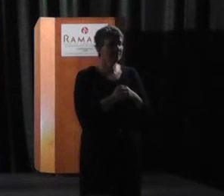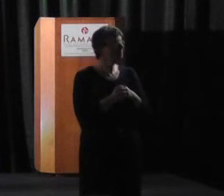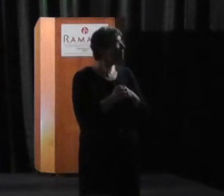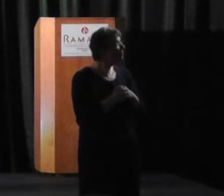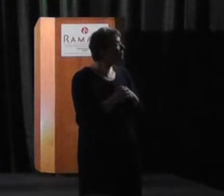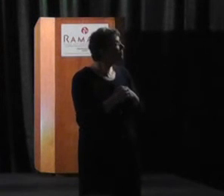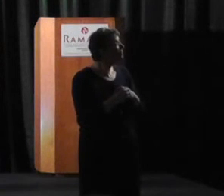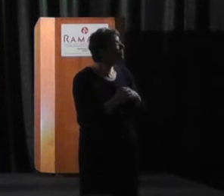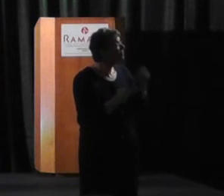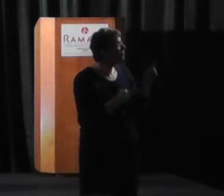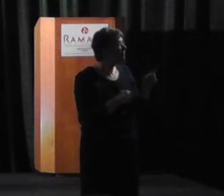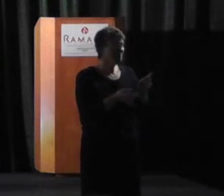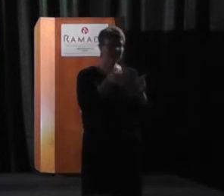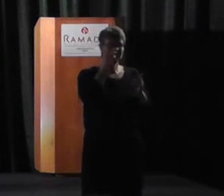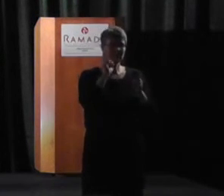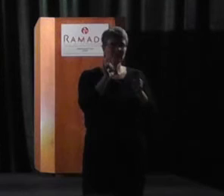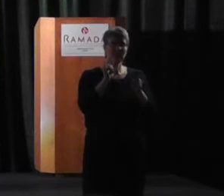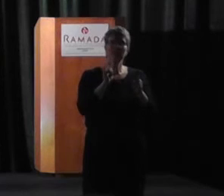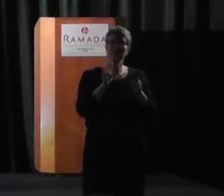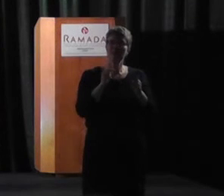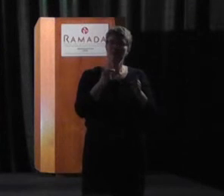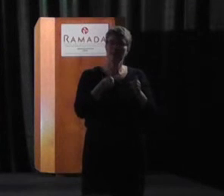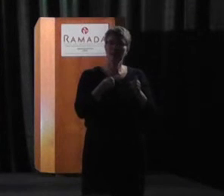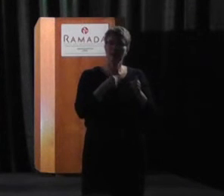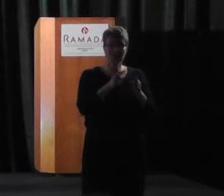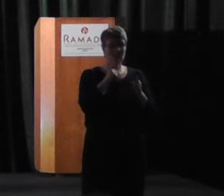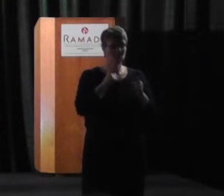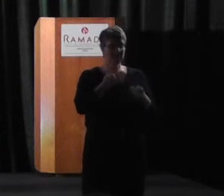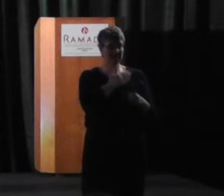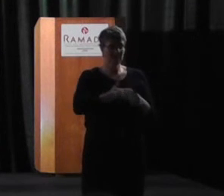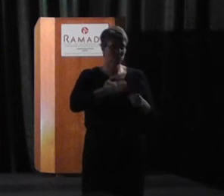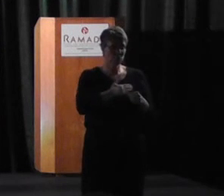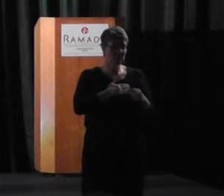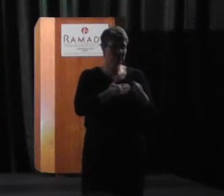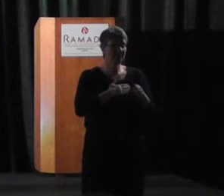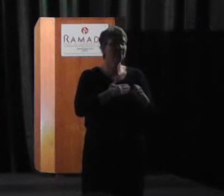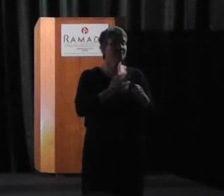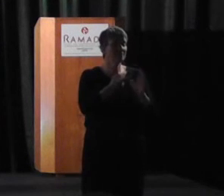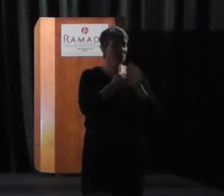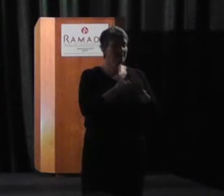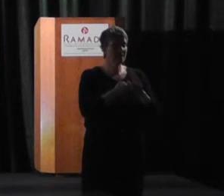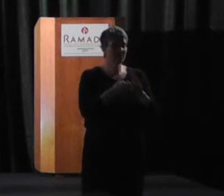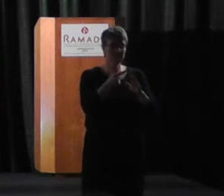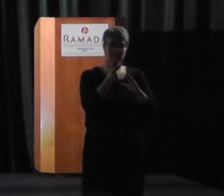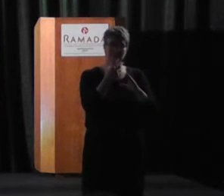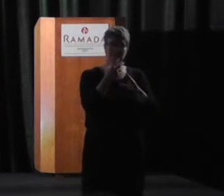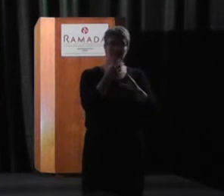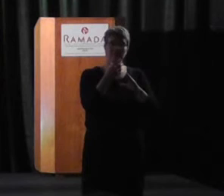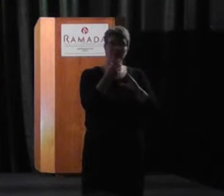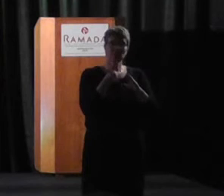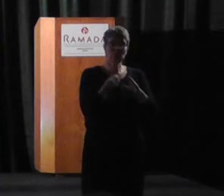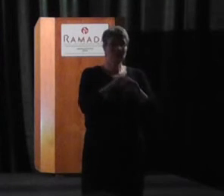I, for one, appreciate no longer having to take that frigid plunge in. Why then have we failed to apply